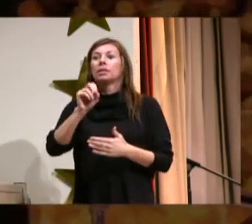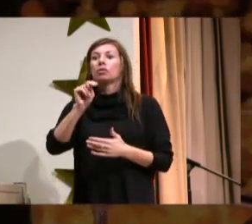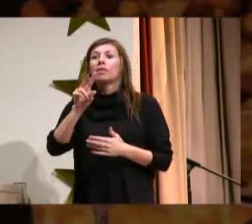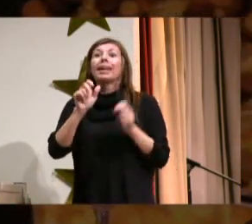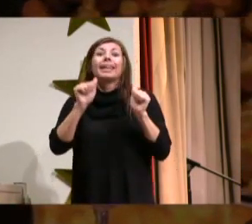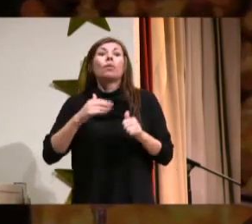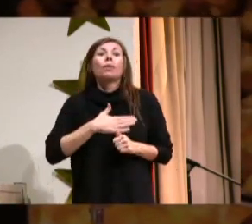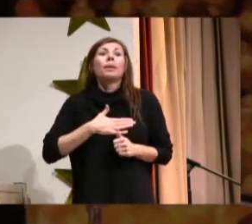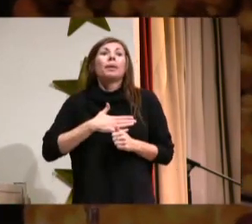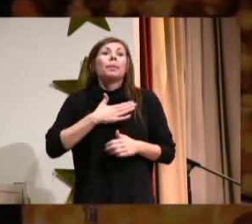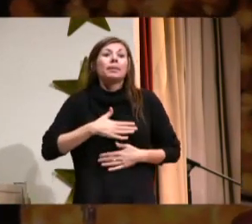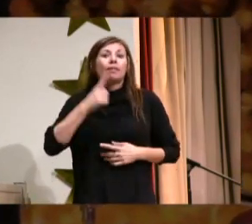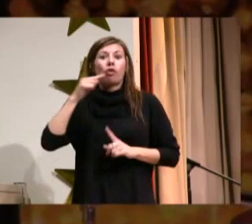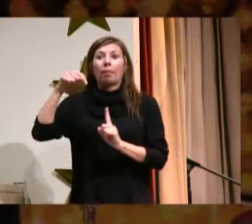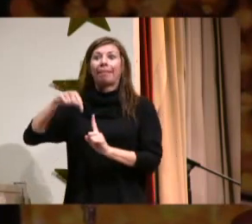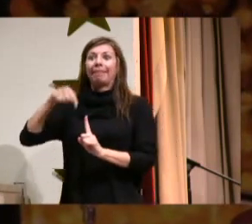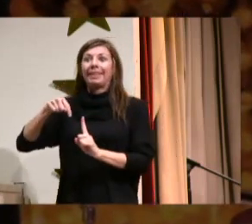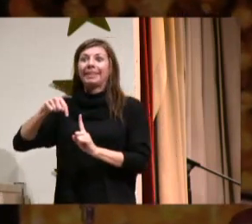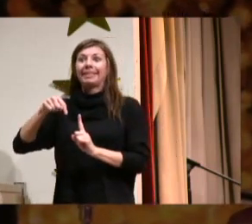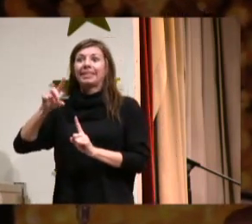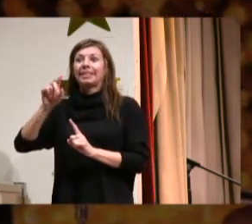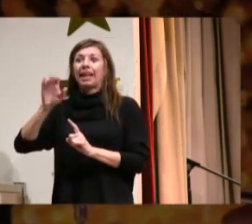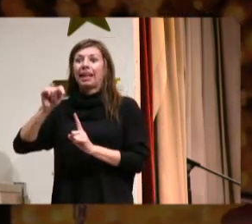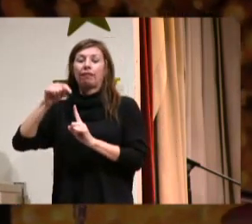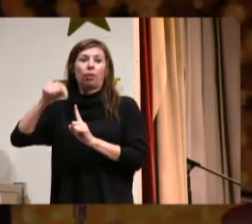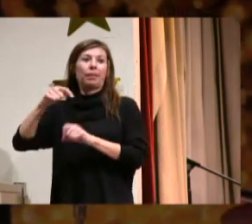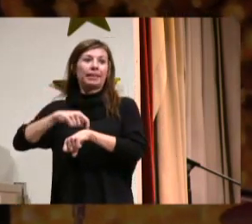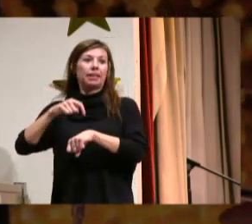with from this decade? And she